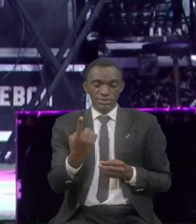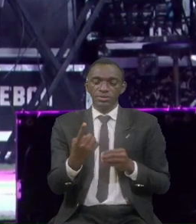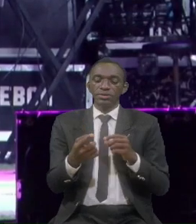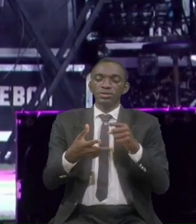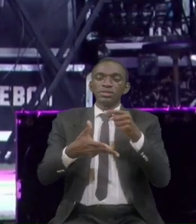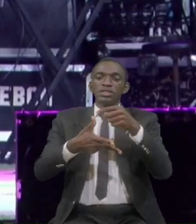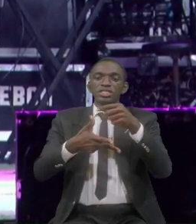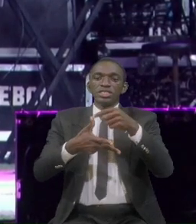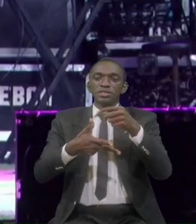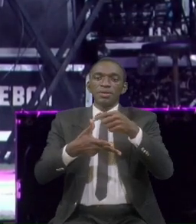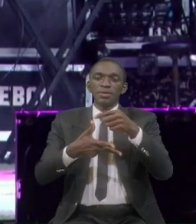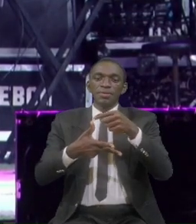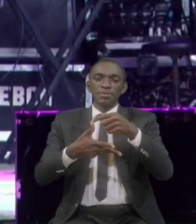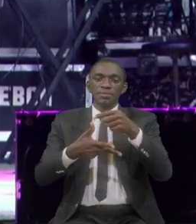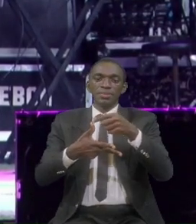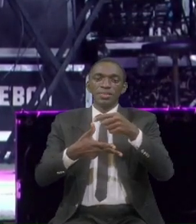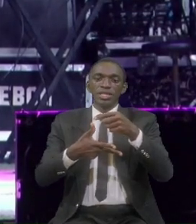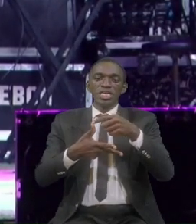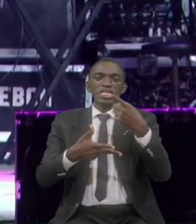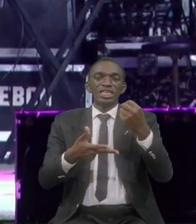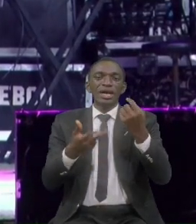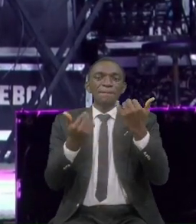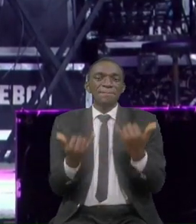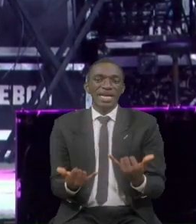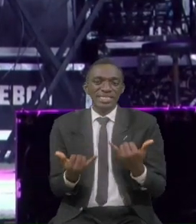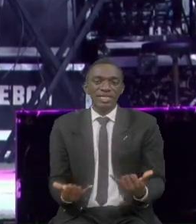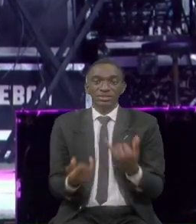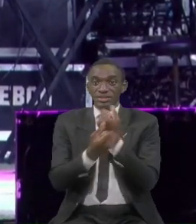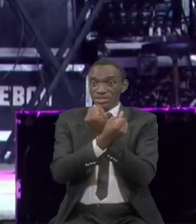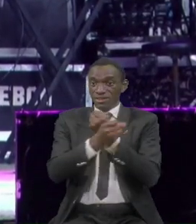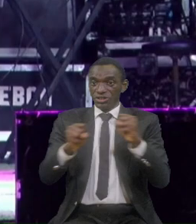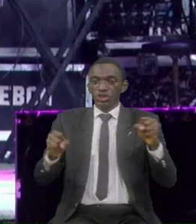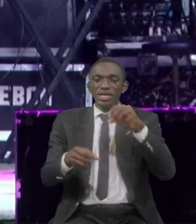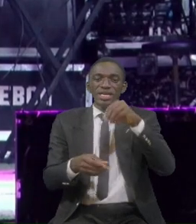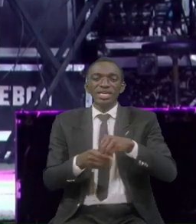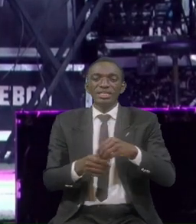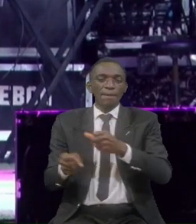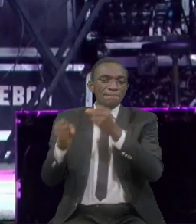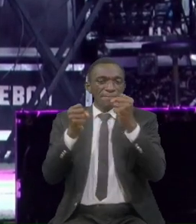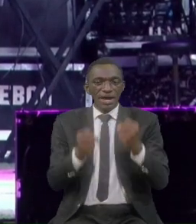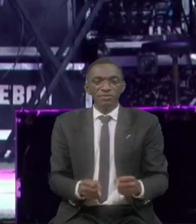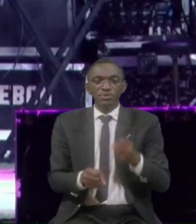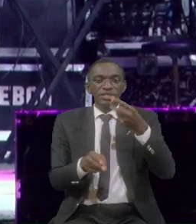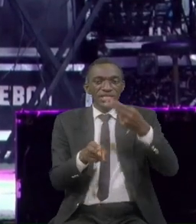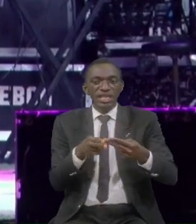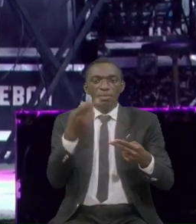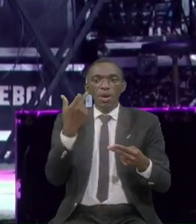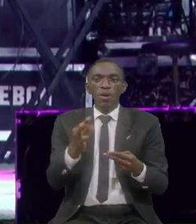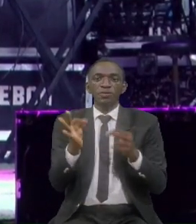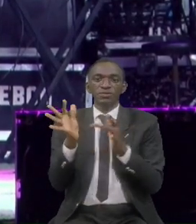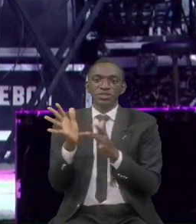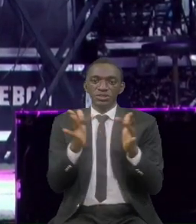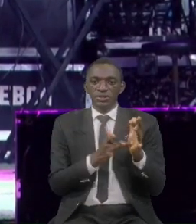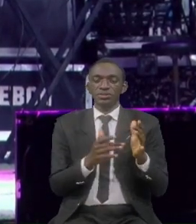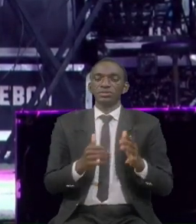salvation in the powerful name of Jesus. Naa ang kaluwasan dina sa gamhanan ng ngalan